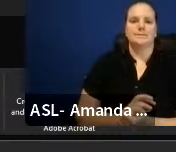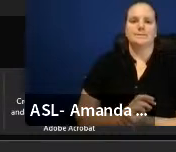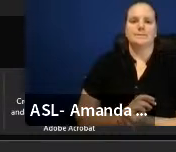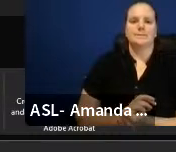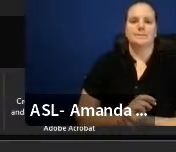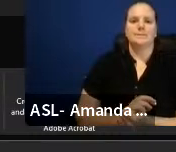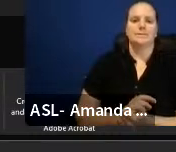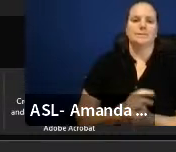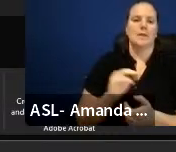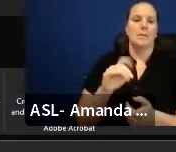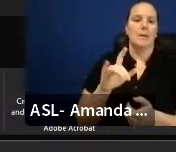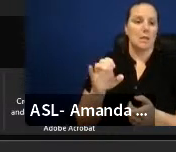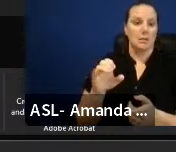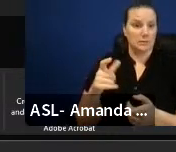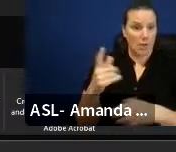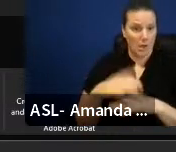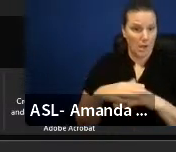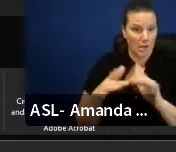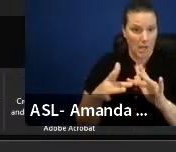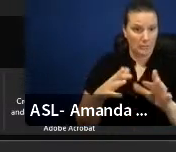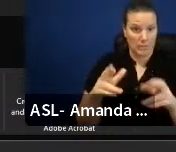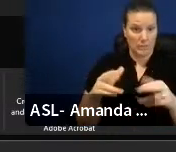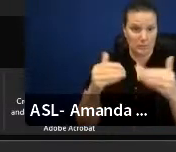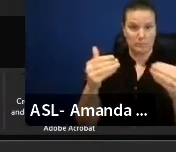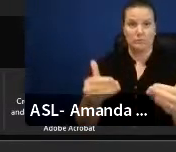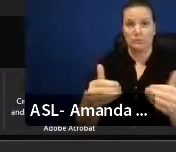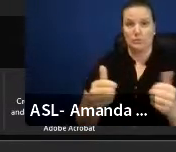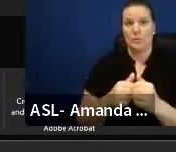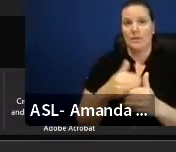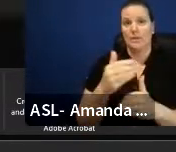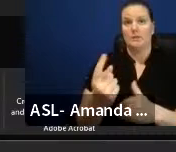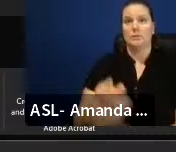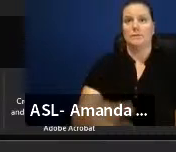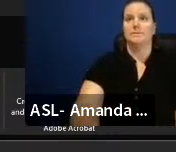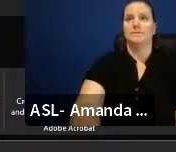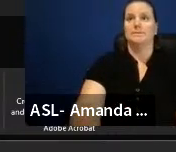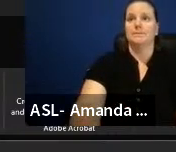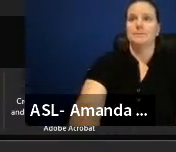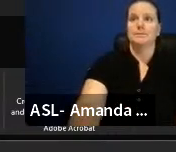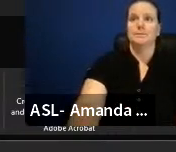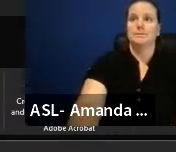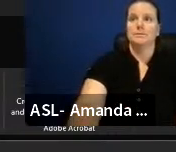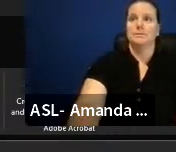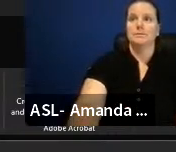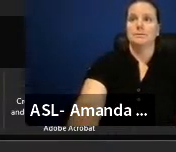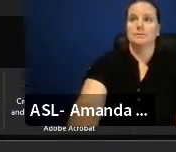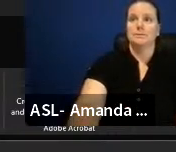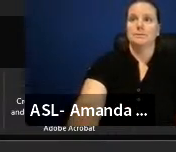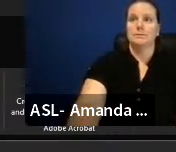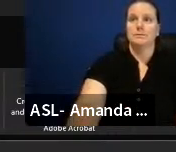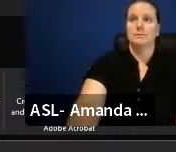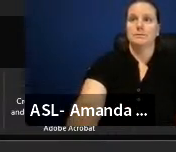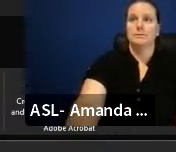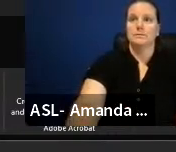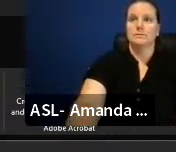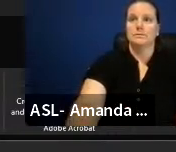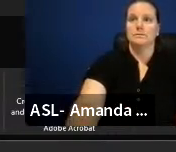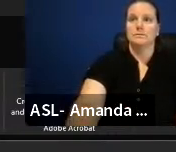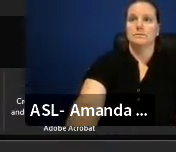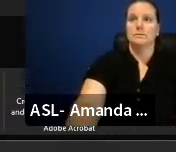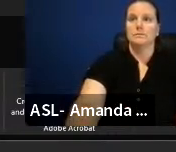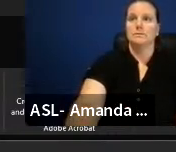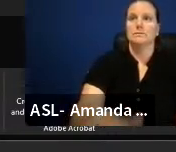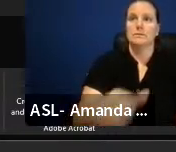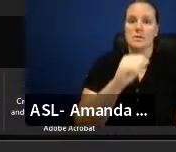Emily, anything online? Are we ready to move into the next one? I'm not seeing any hands, so I think we can go ahead and move